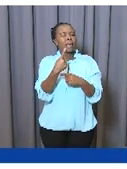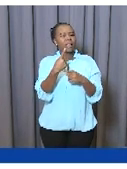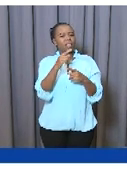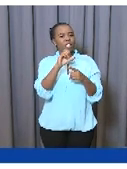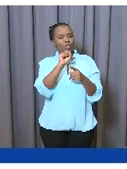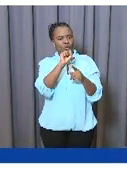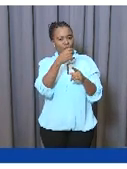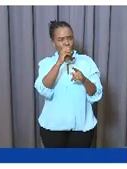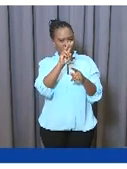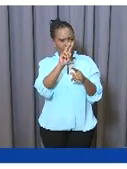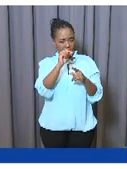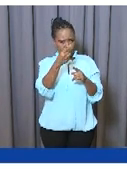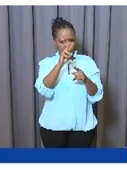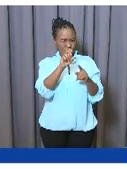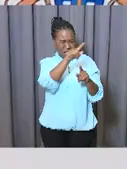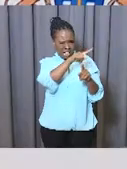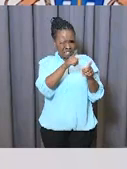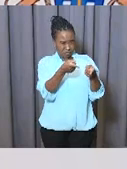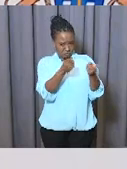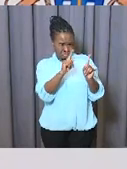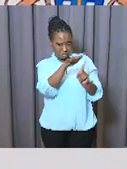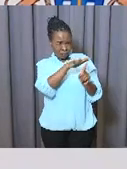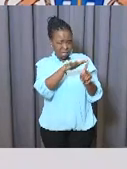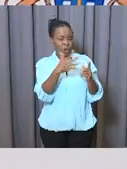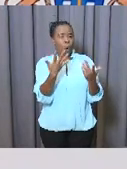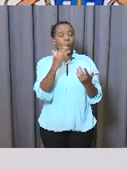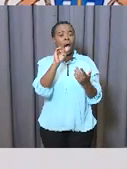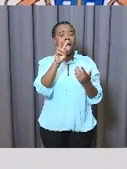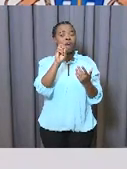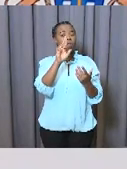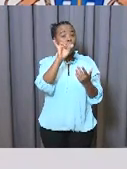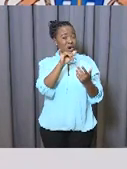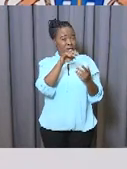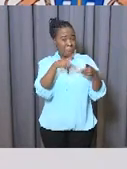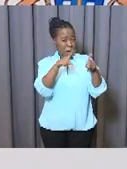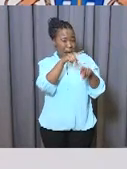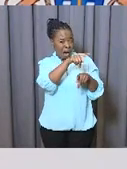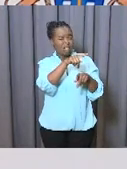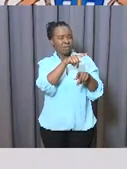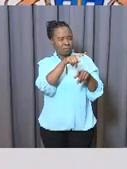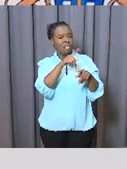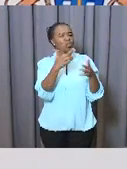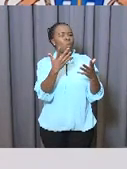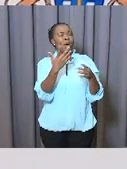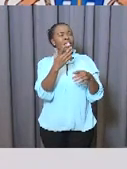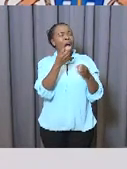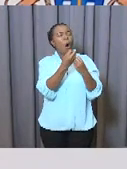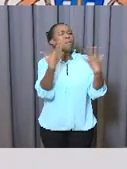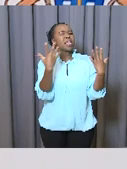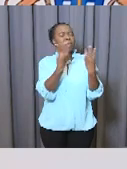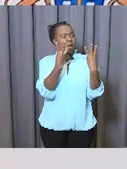an emerging hotspot, or Ivory Park, how many cases? If we have 40 cases in